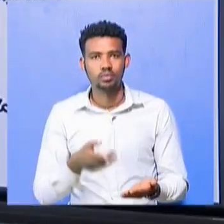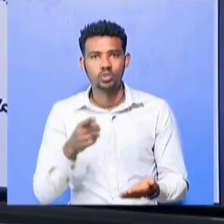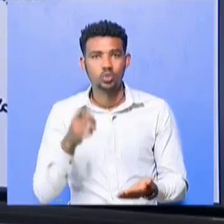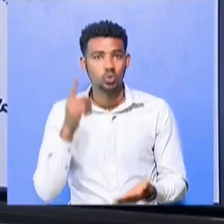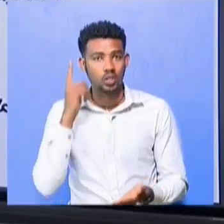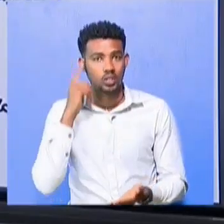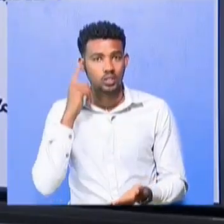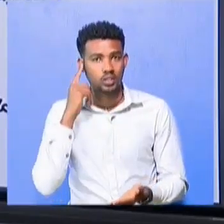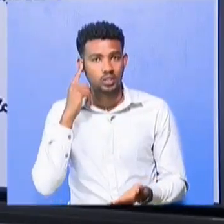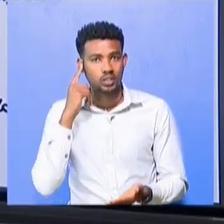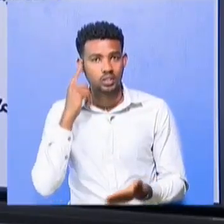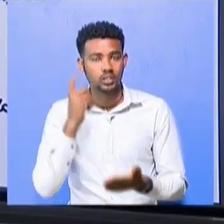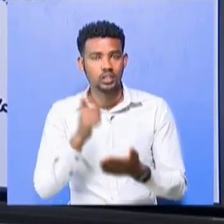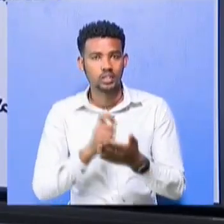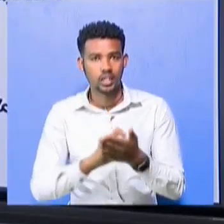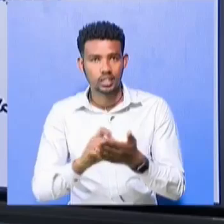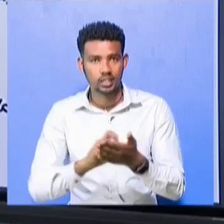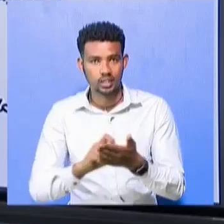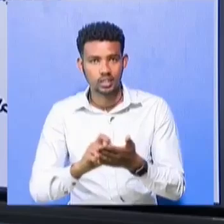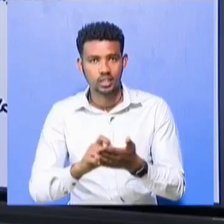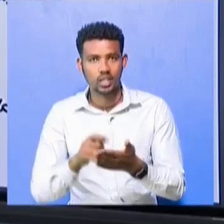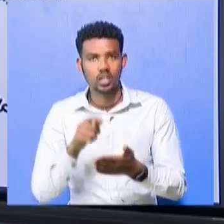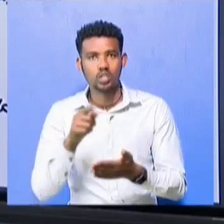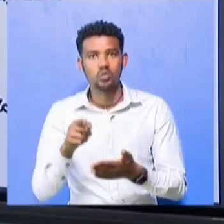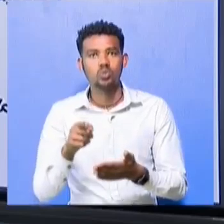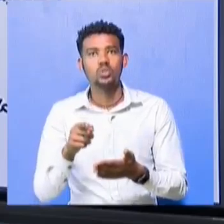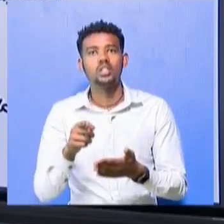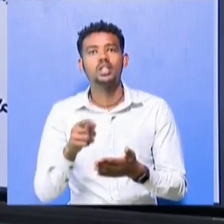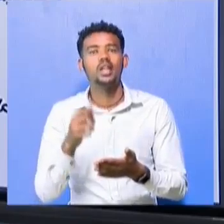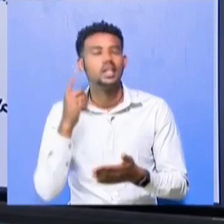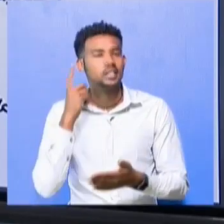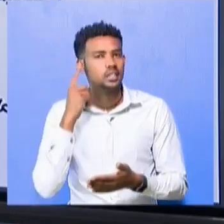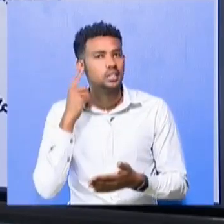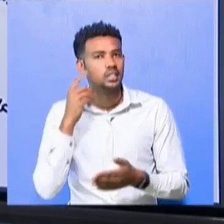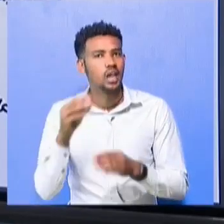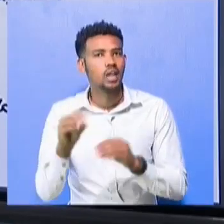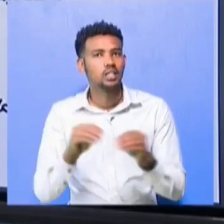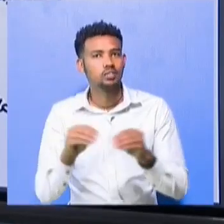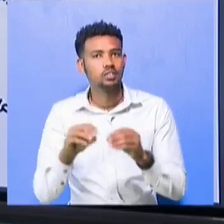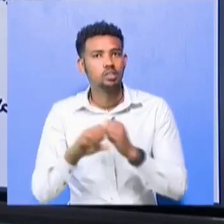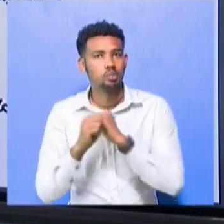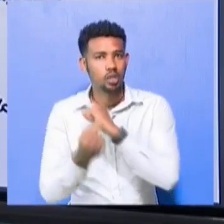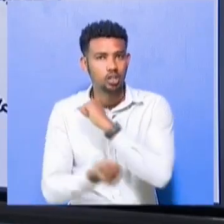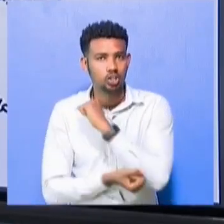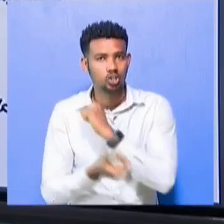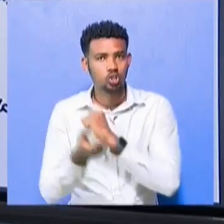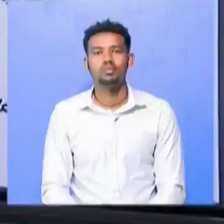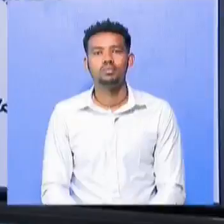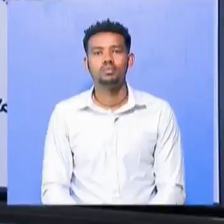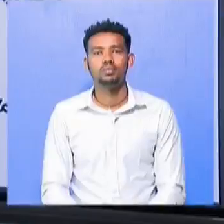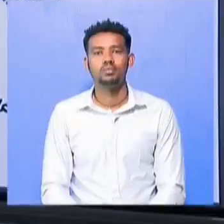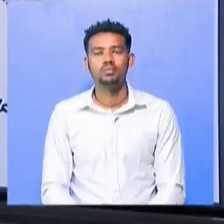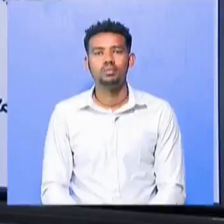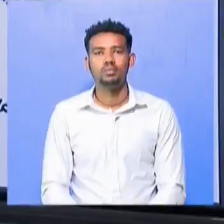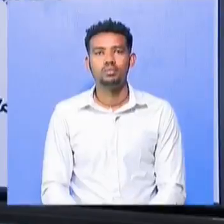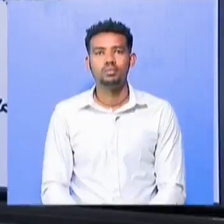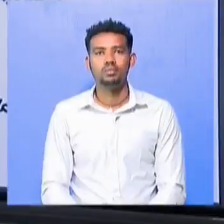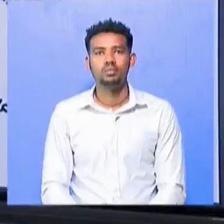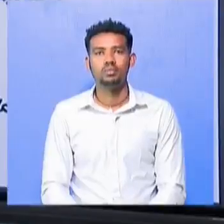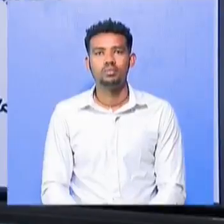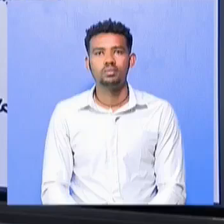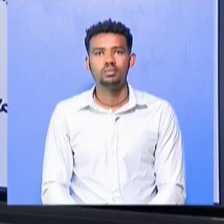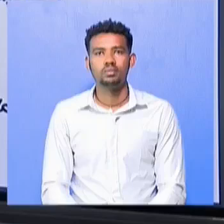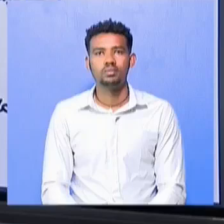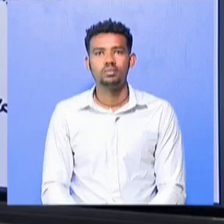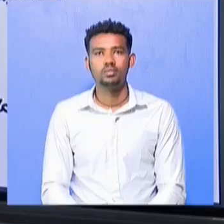listening text or your listening activity has to be based on these issues. All right.